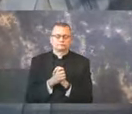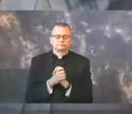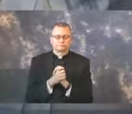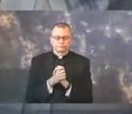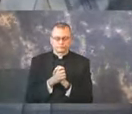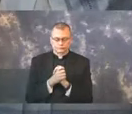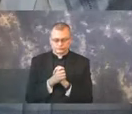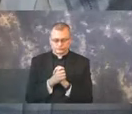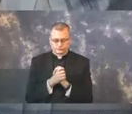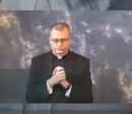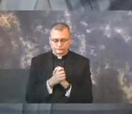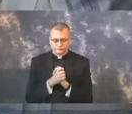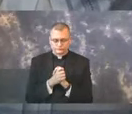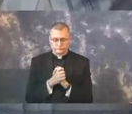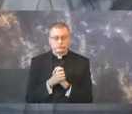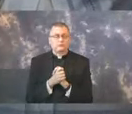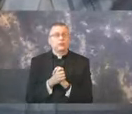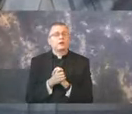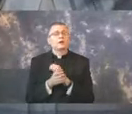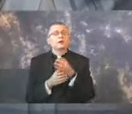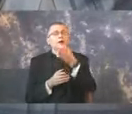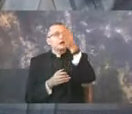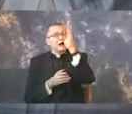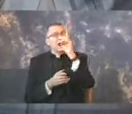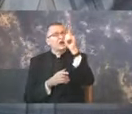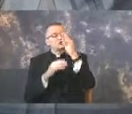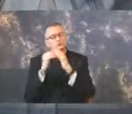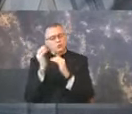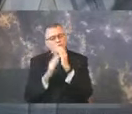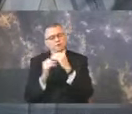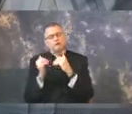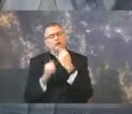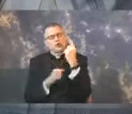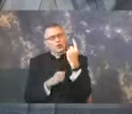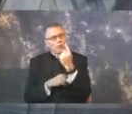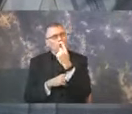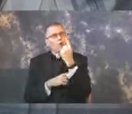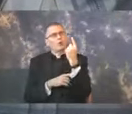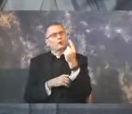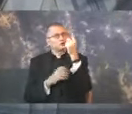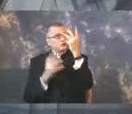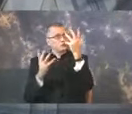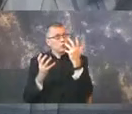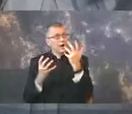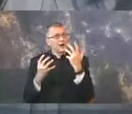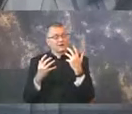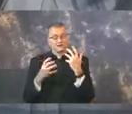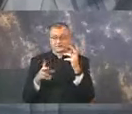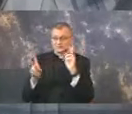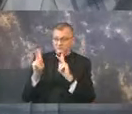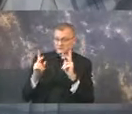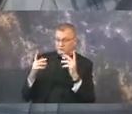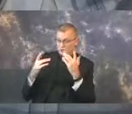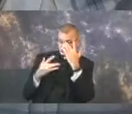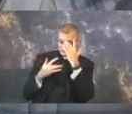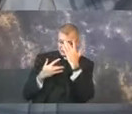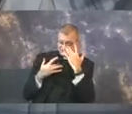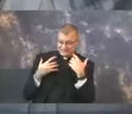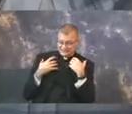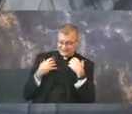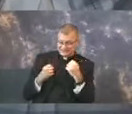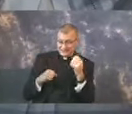O God, Father of all consolation, who willed to heal the infirmities of the weak through your Son, listen favorably